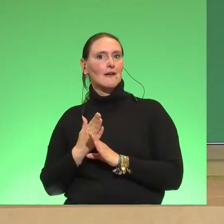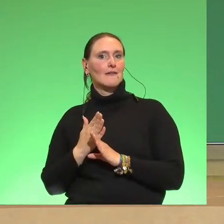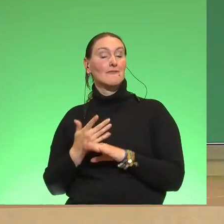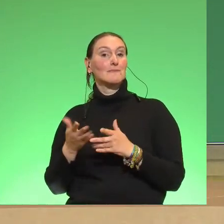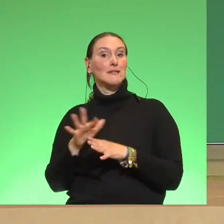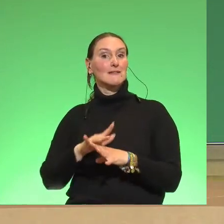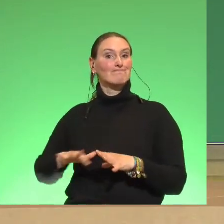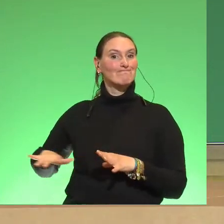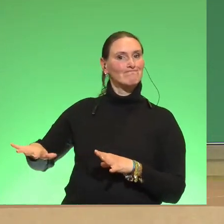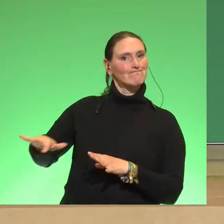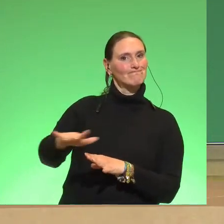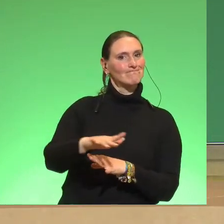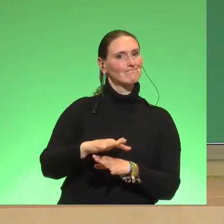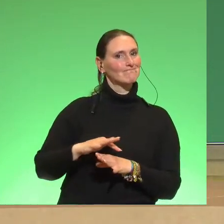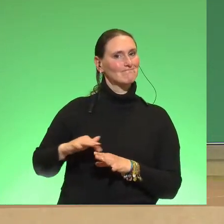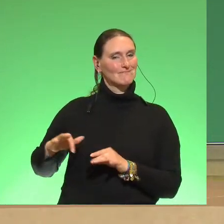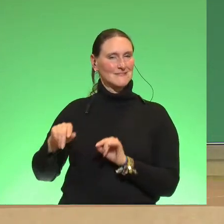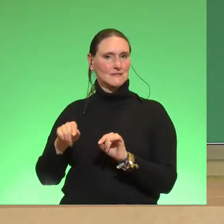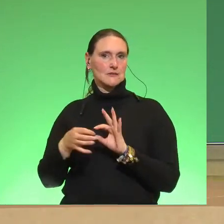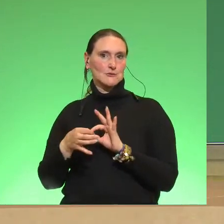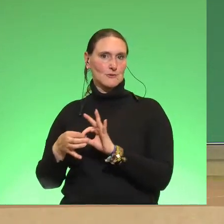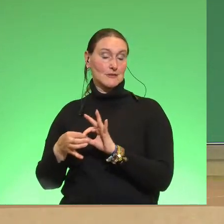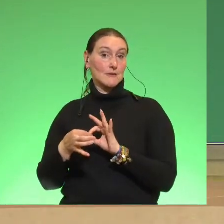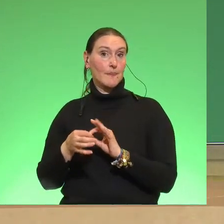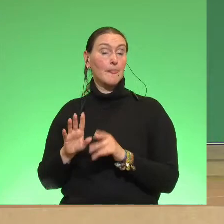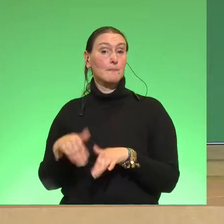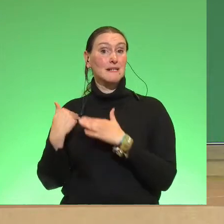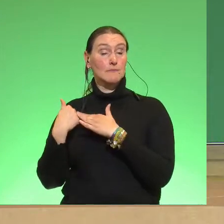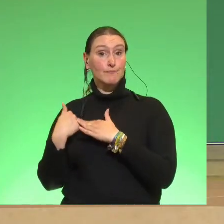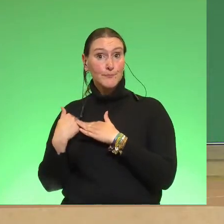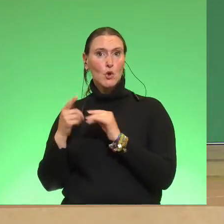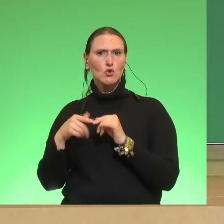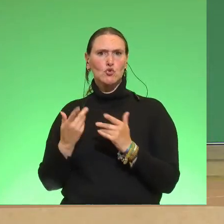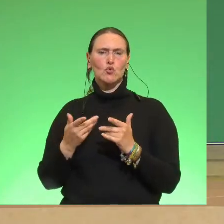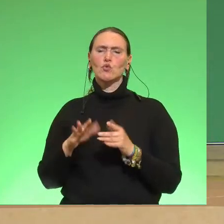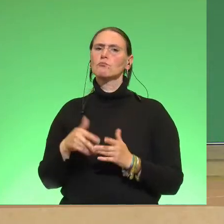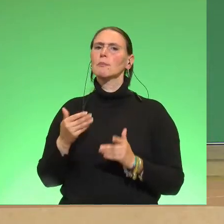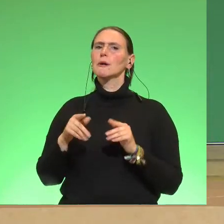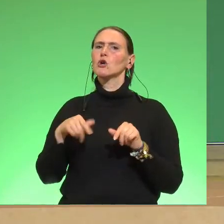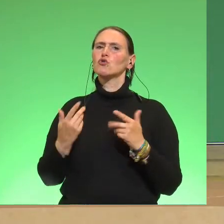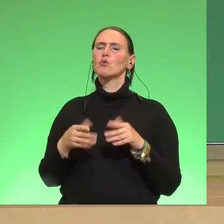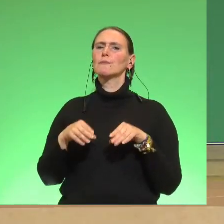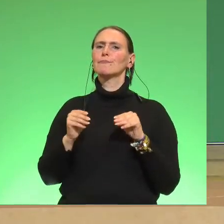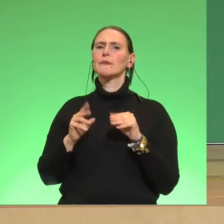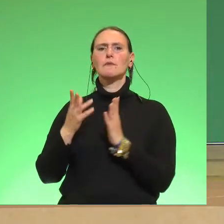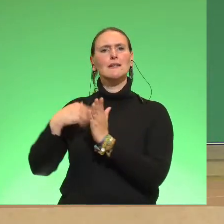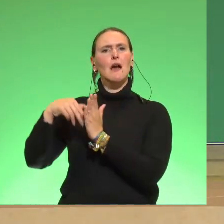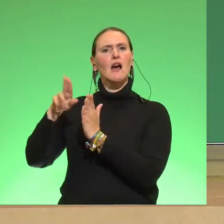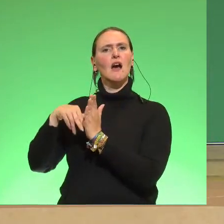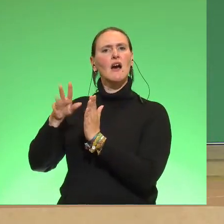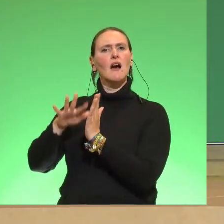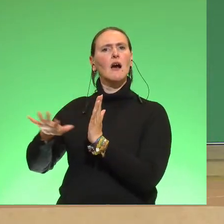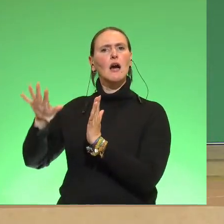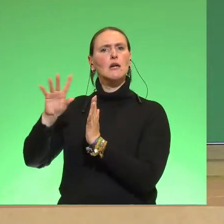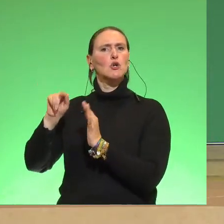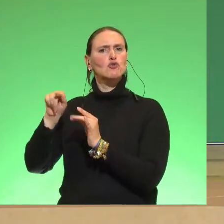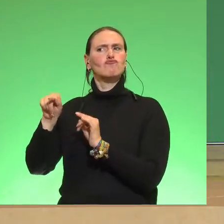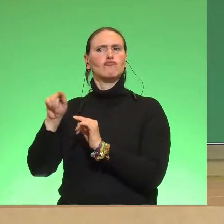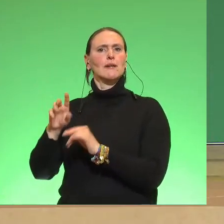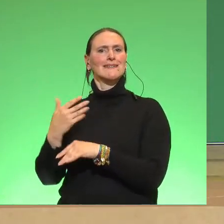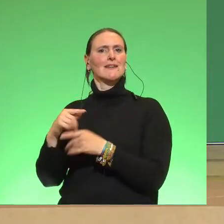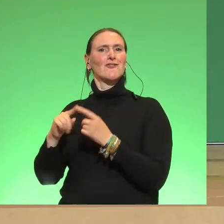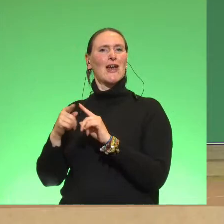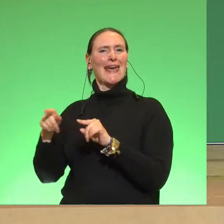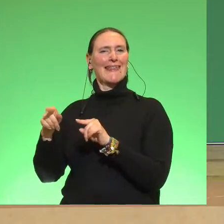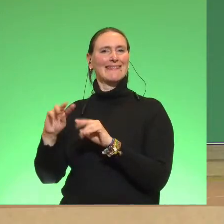think it's also another responsibility. If you start to think about artworks as friends, then there's another responsibility. It's